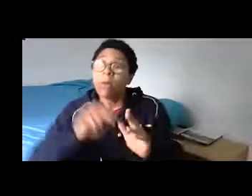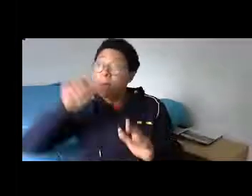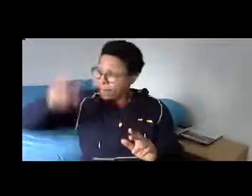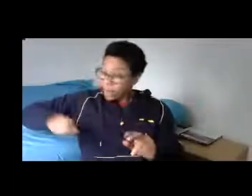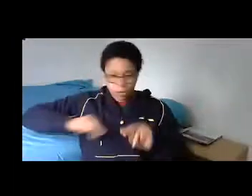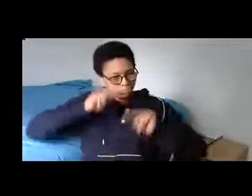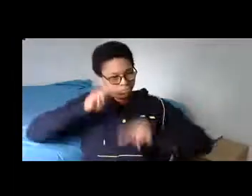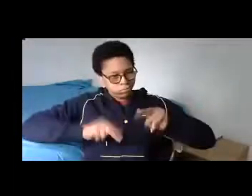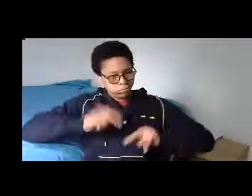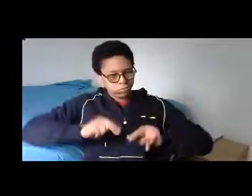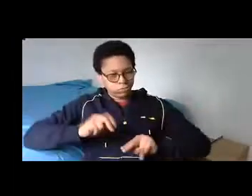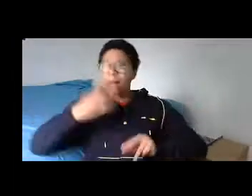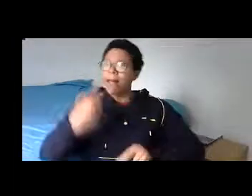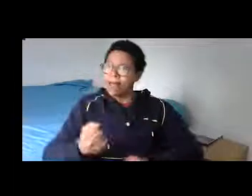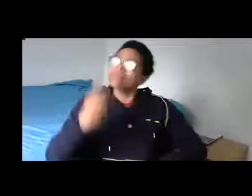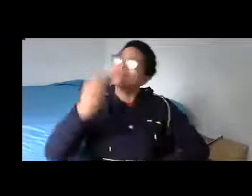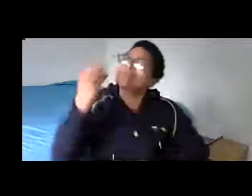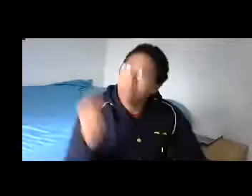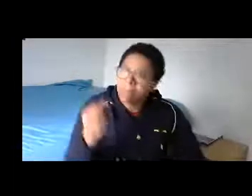have specific,